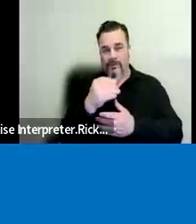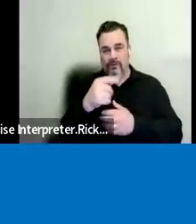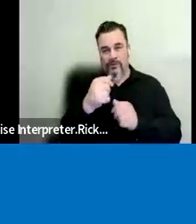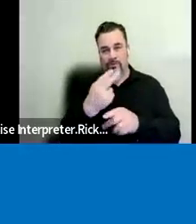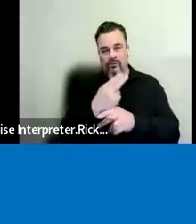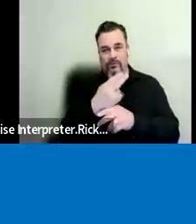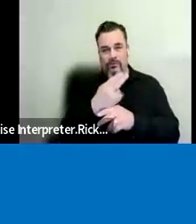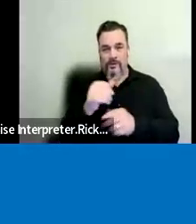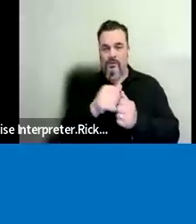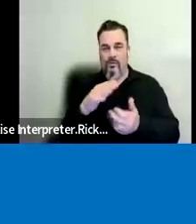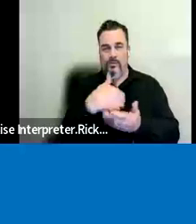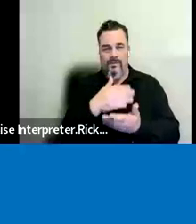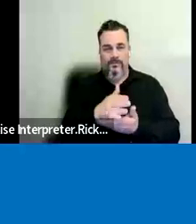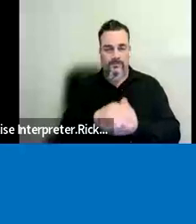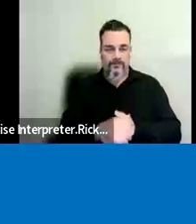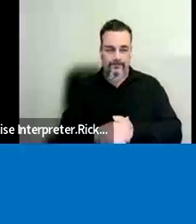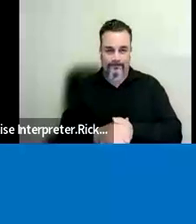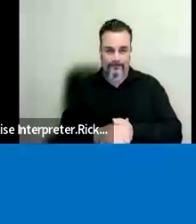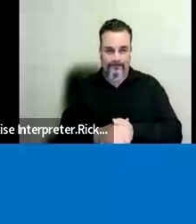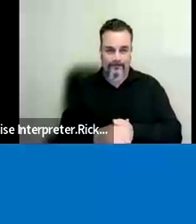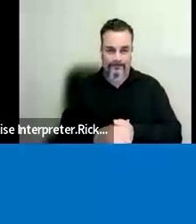that with your budget.